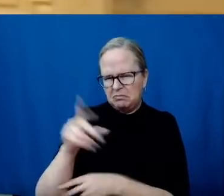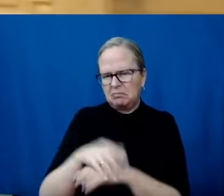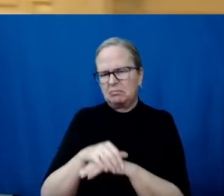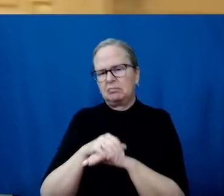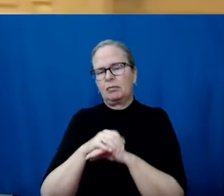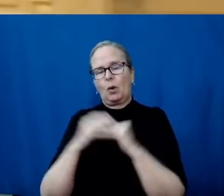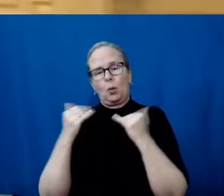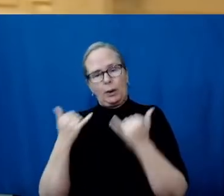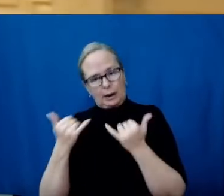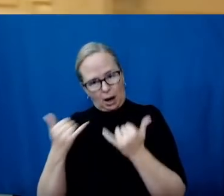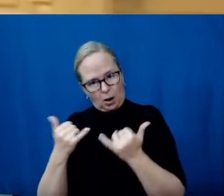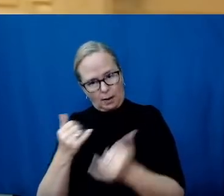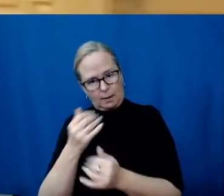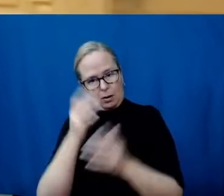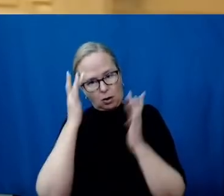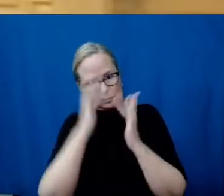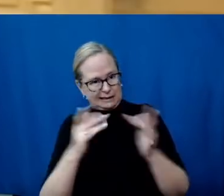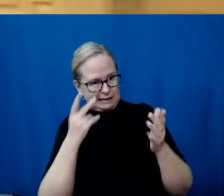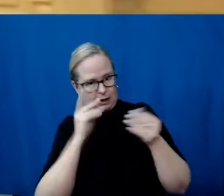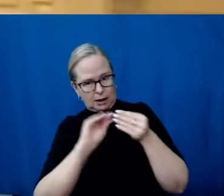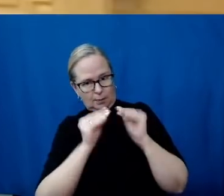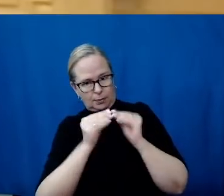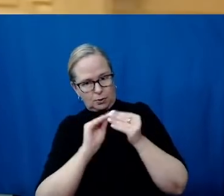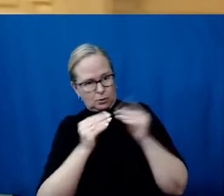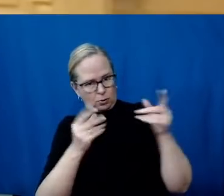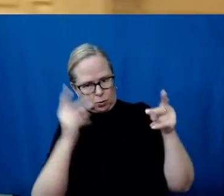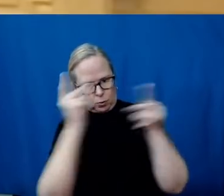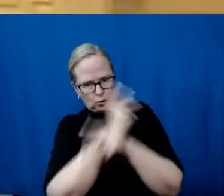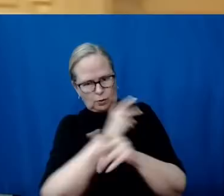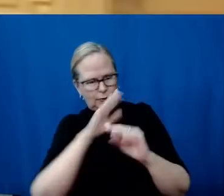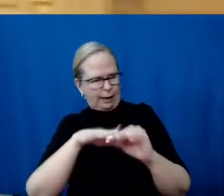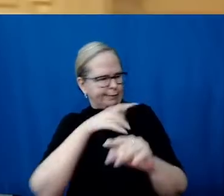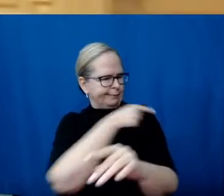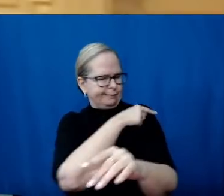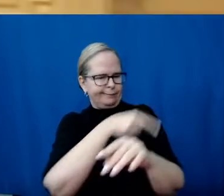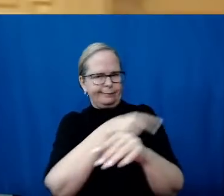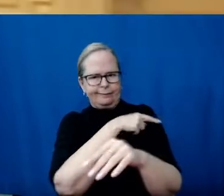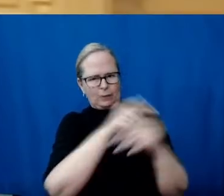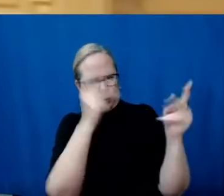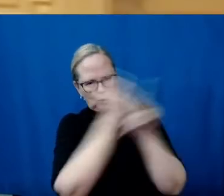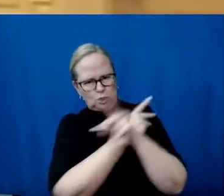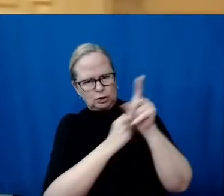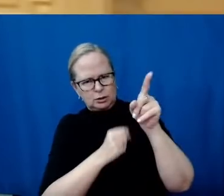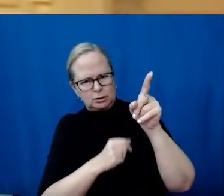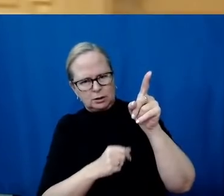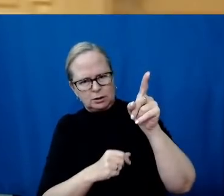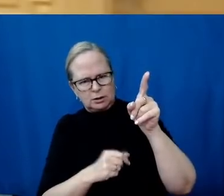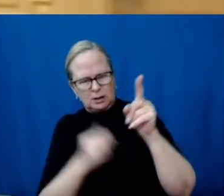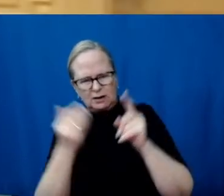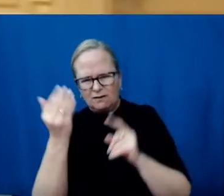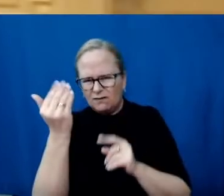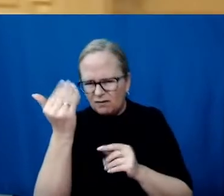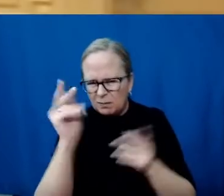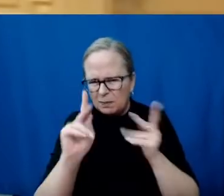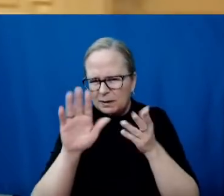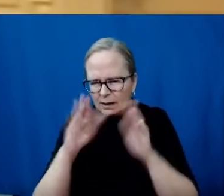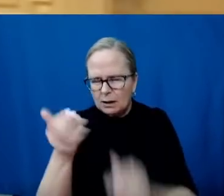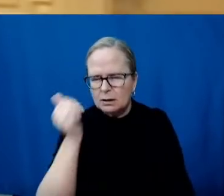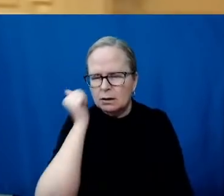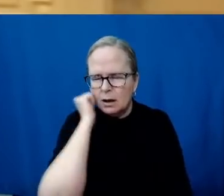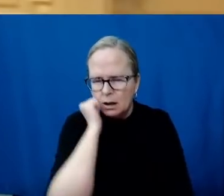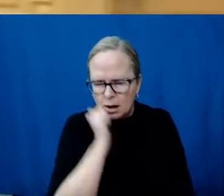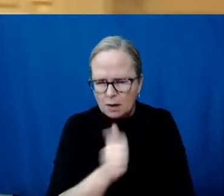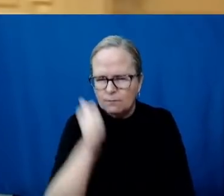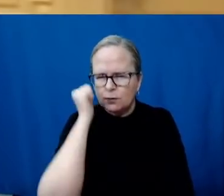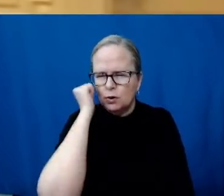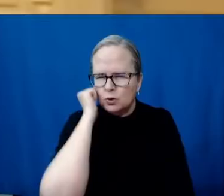far hospitalization rate that we've ever had in the pandemic. And we also have 15 deaths per day.